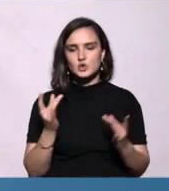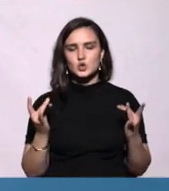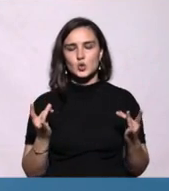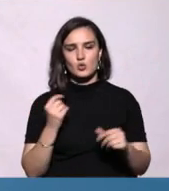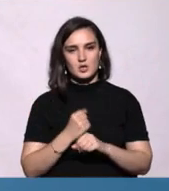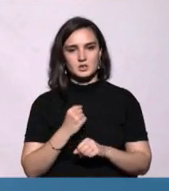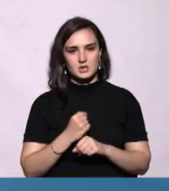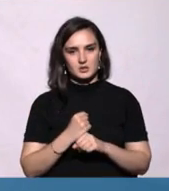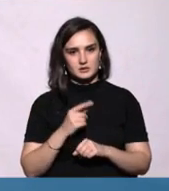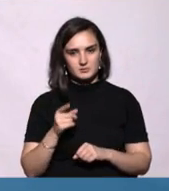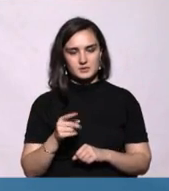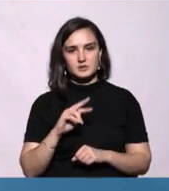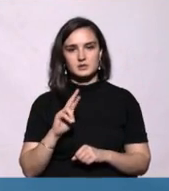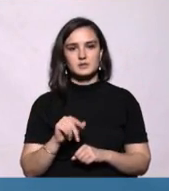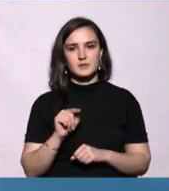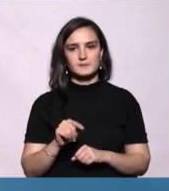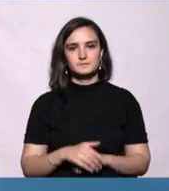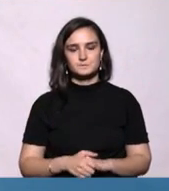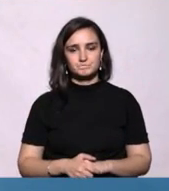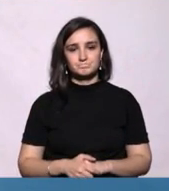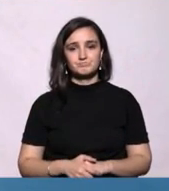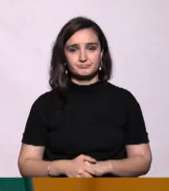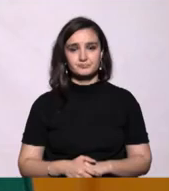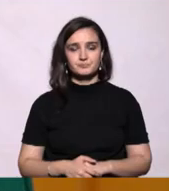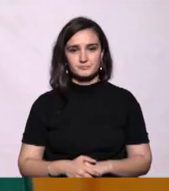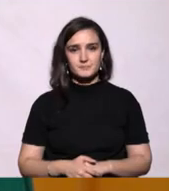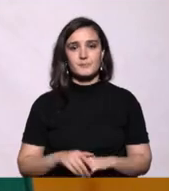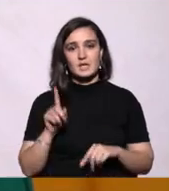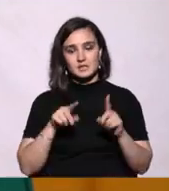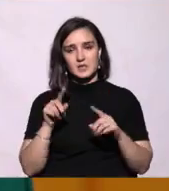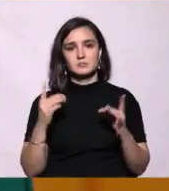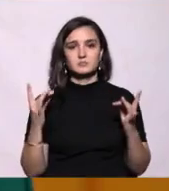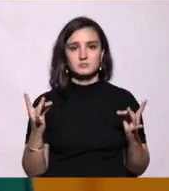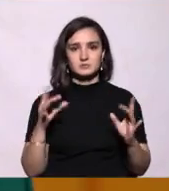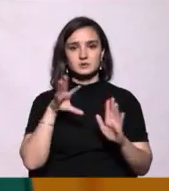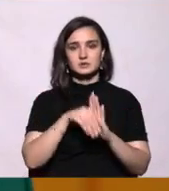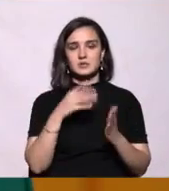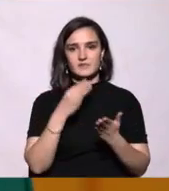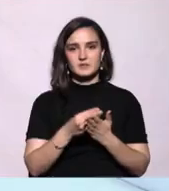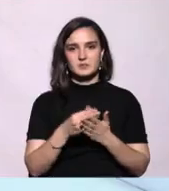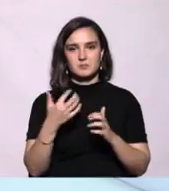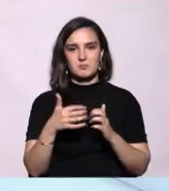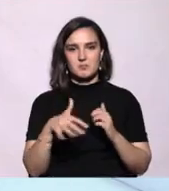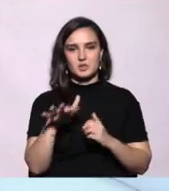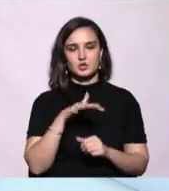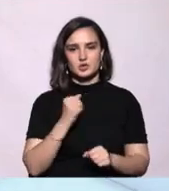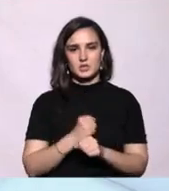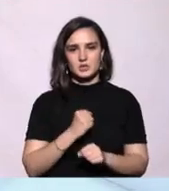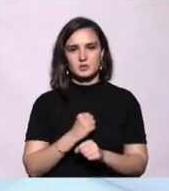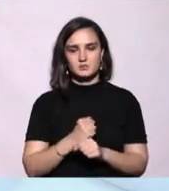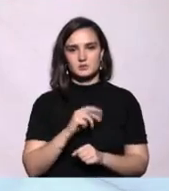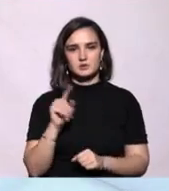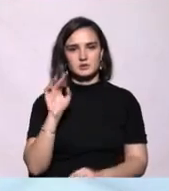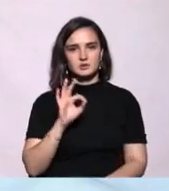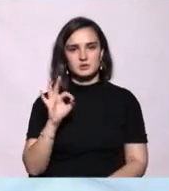doing yoga. And, she usually does yoga in her garden. Wow. And,